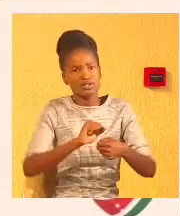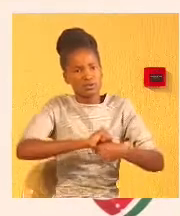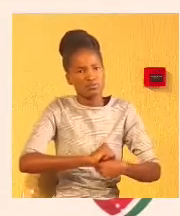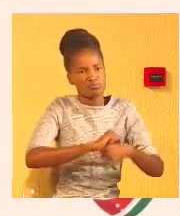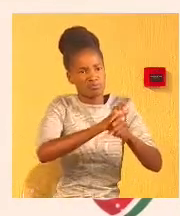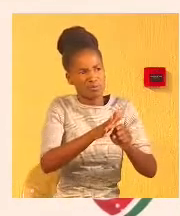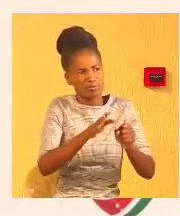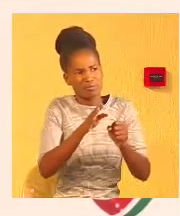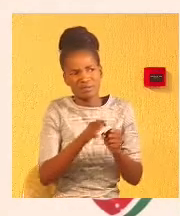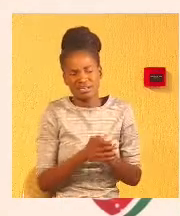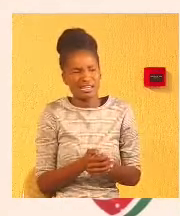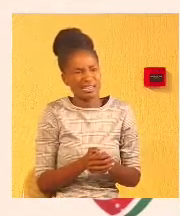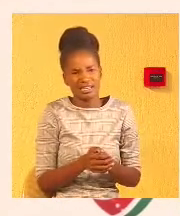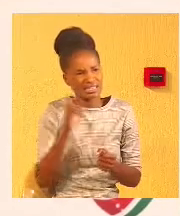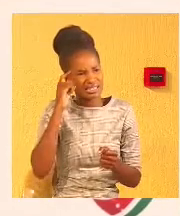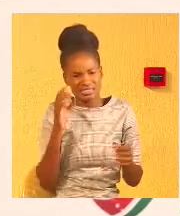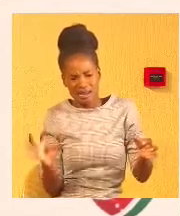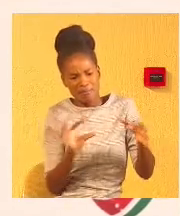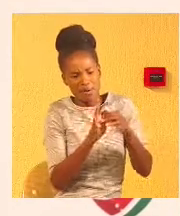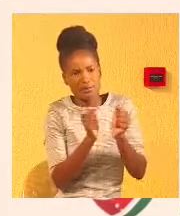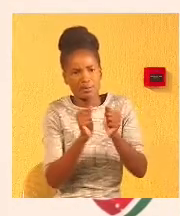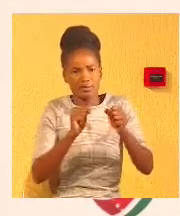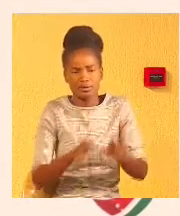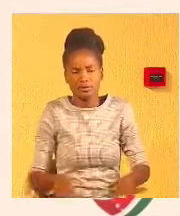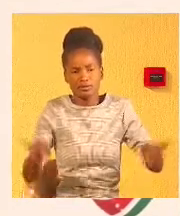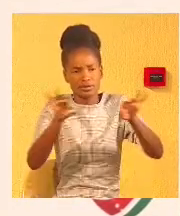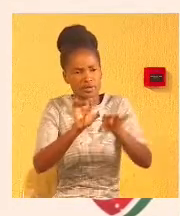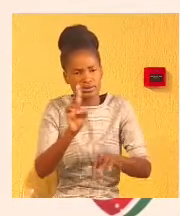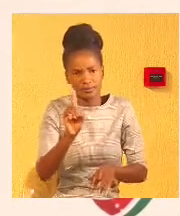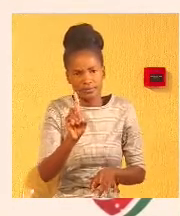are really just fleeting. We have had